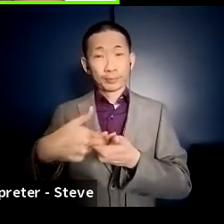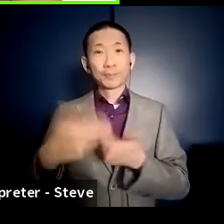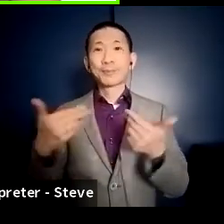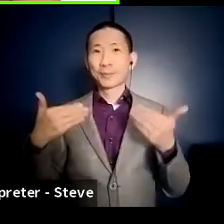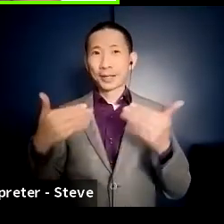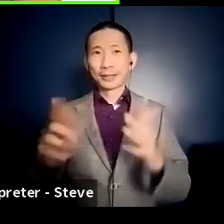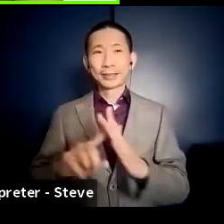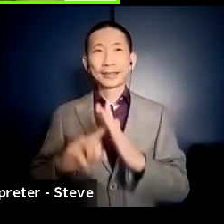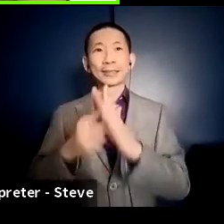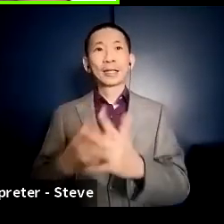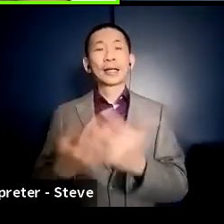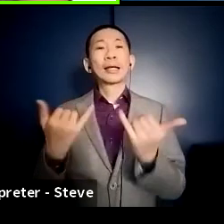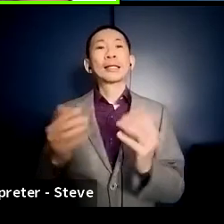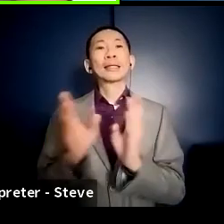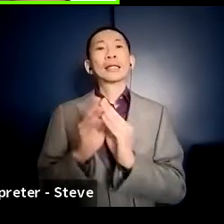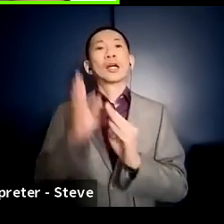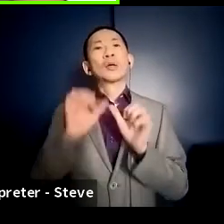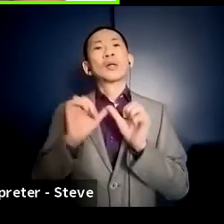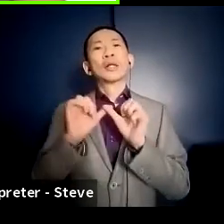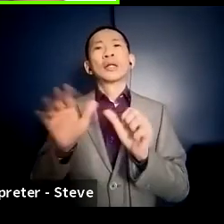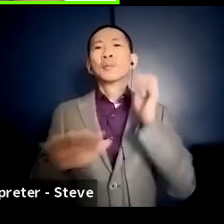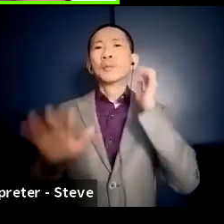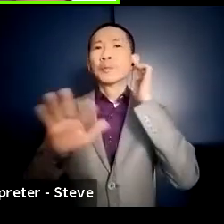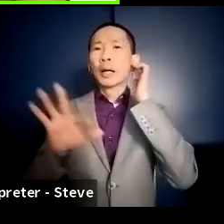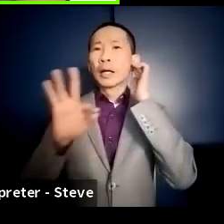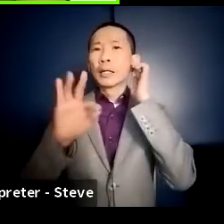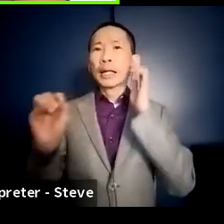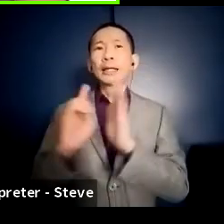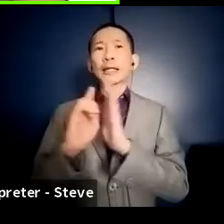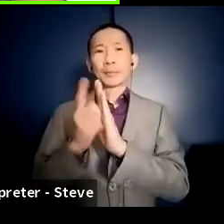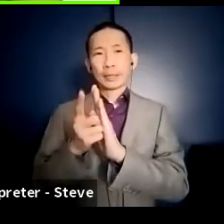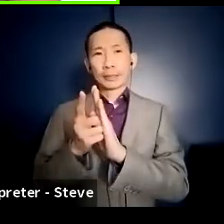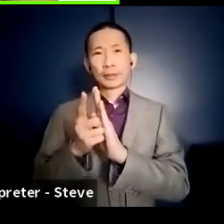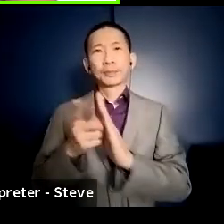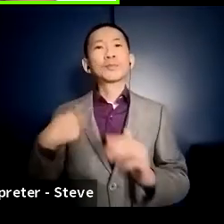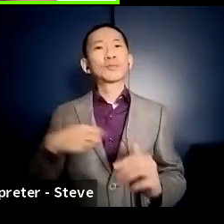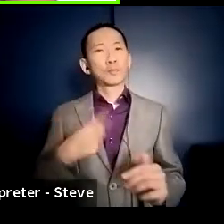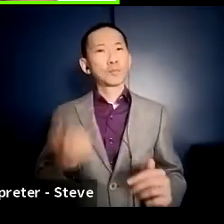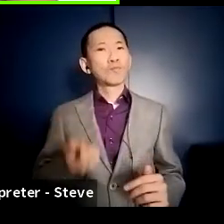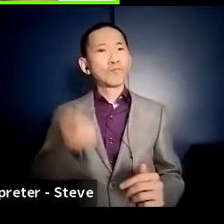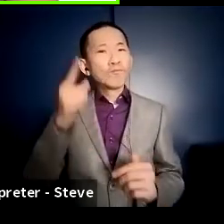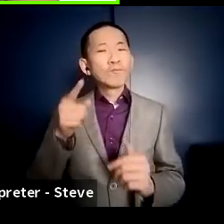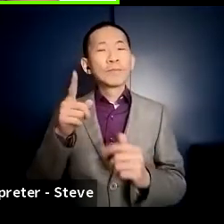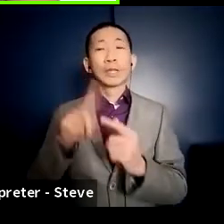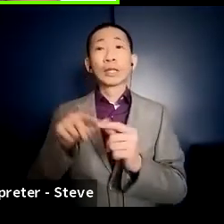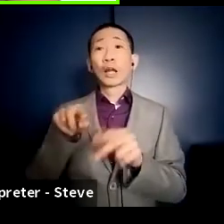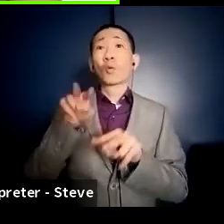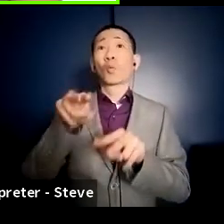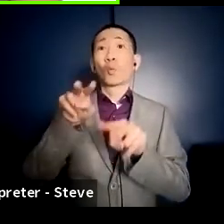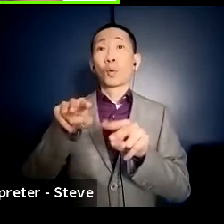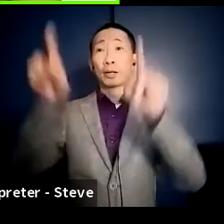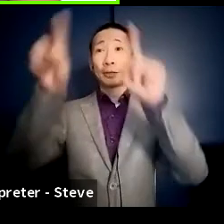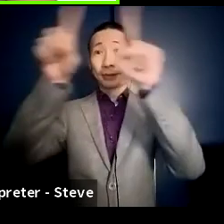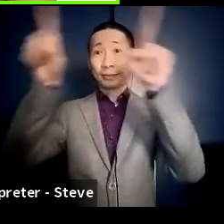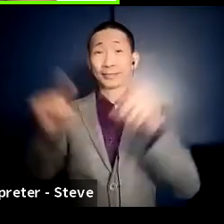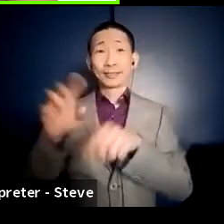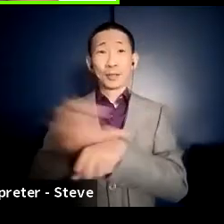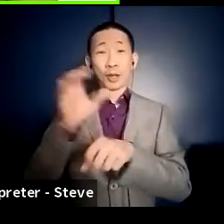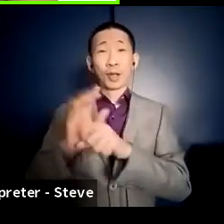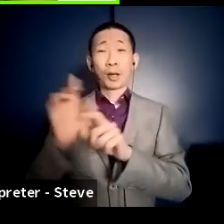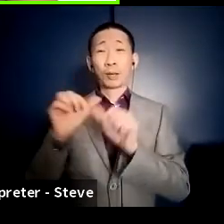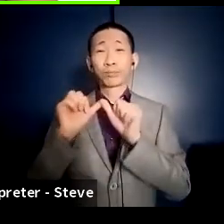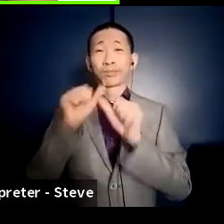into it. This session will last approximately 90 minutes, and we recognize digital fatigue is real. So you can feel free to